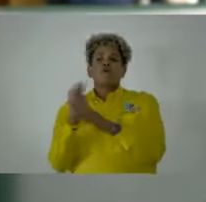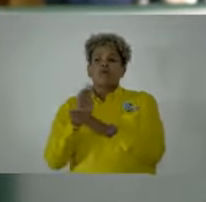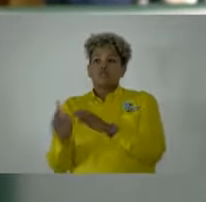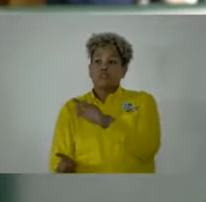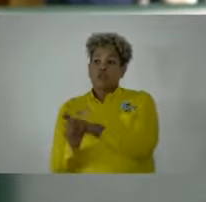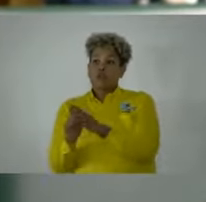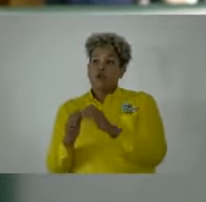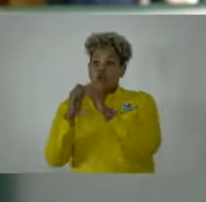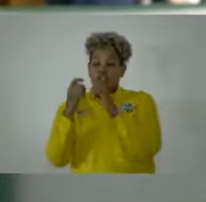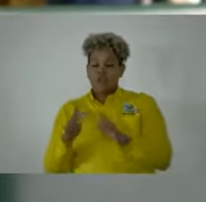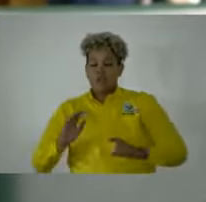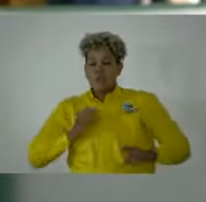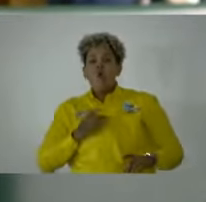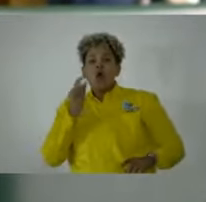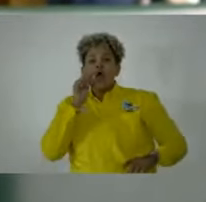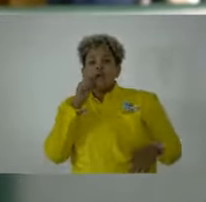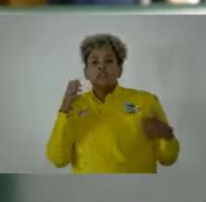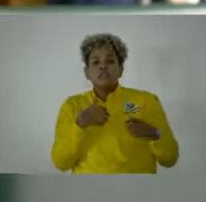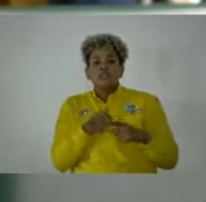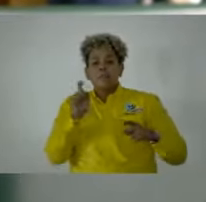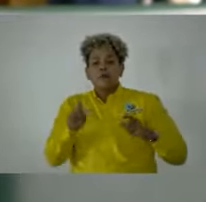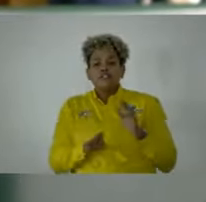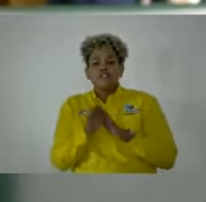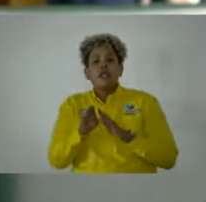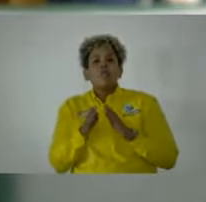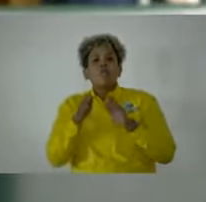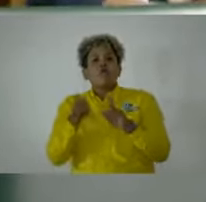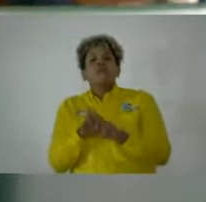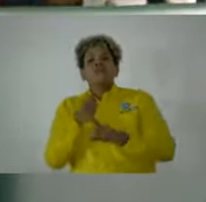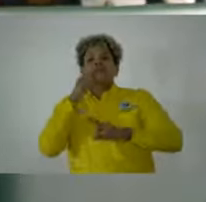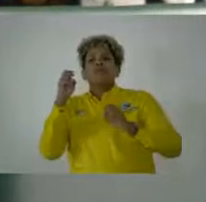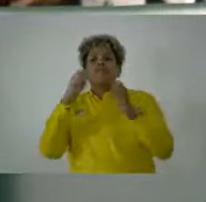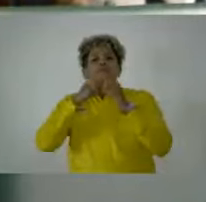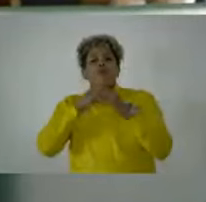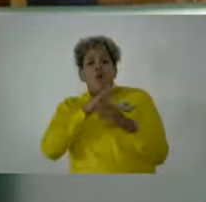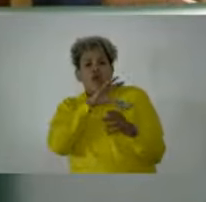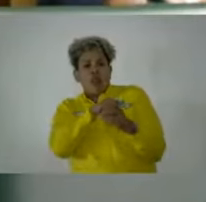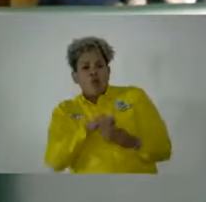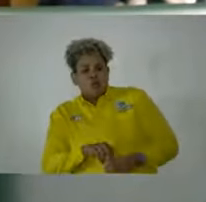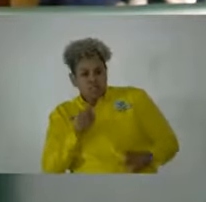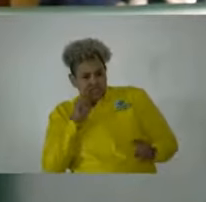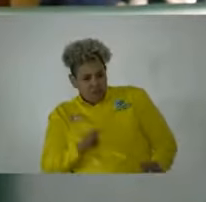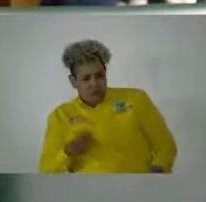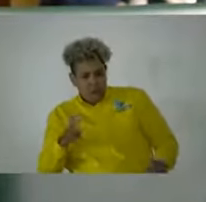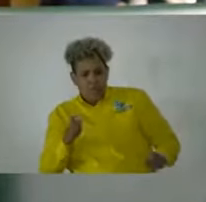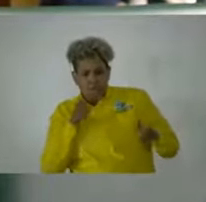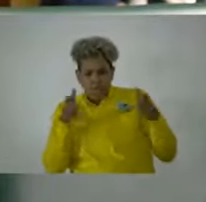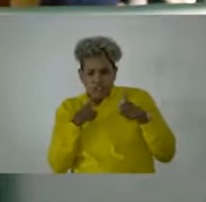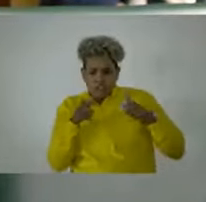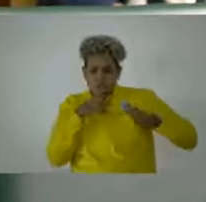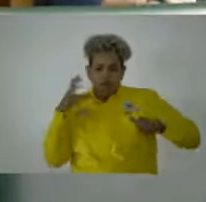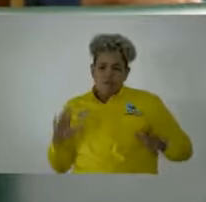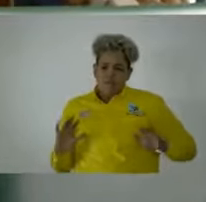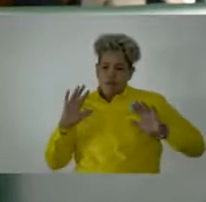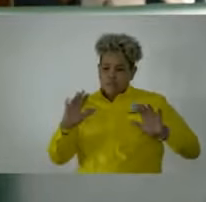emerge. Our cannabis sector must be developed in a way that is far more inclusive for small farmers.